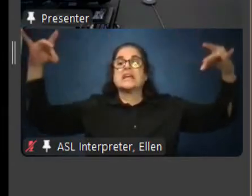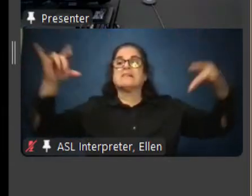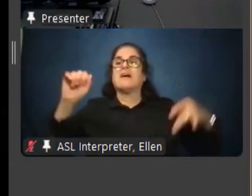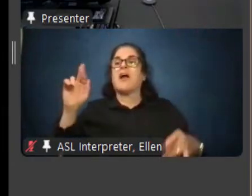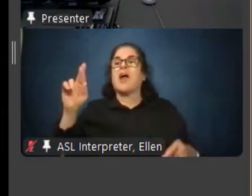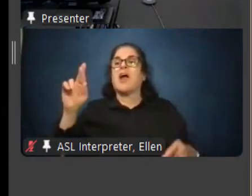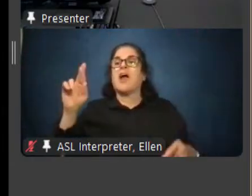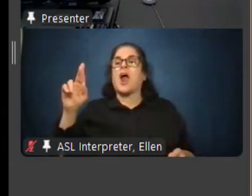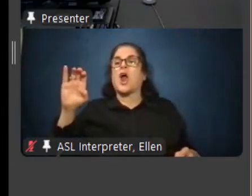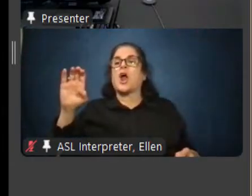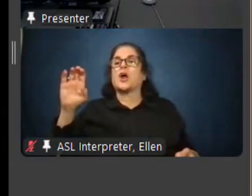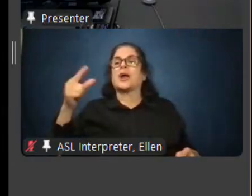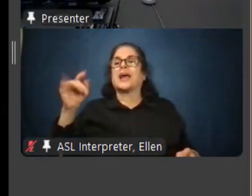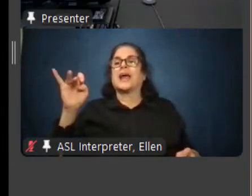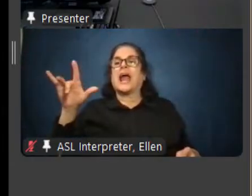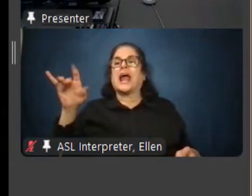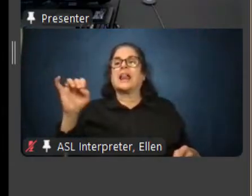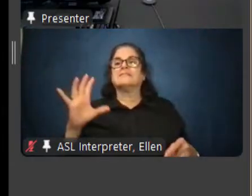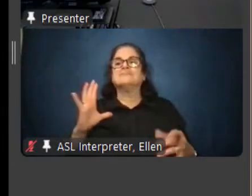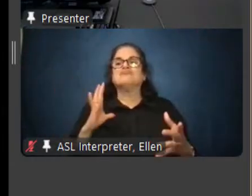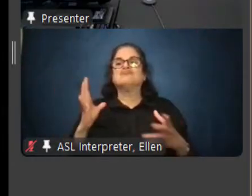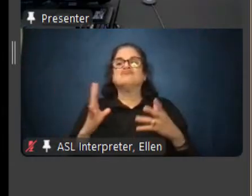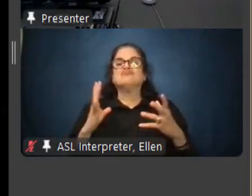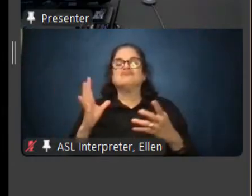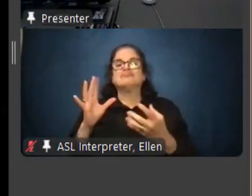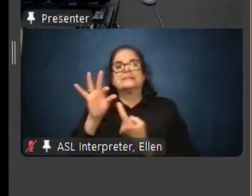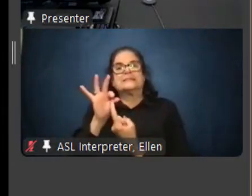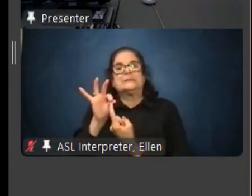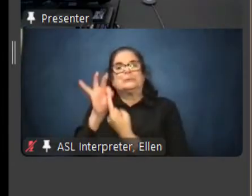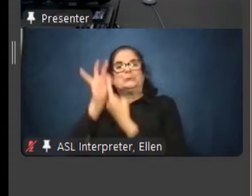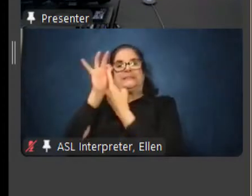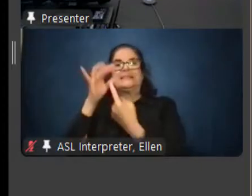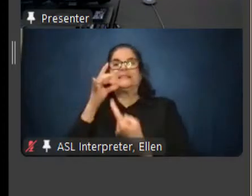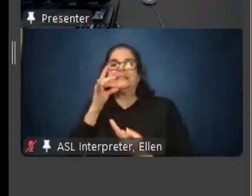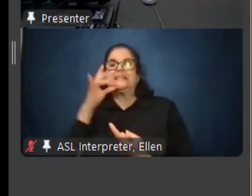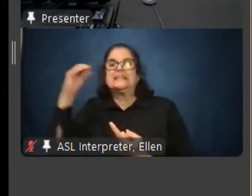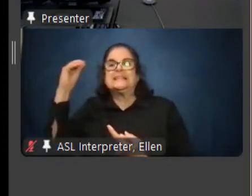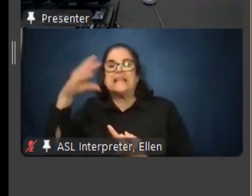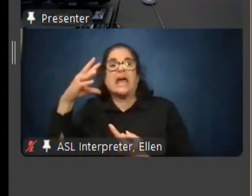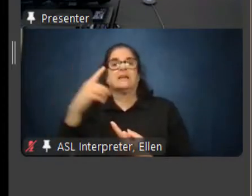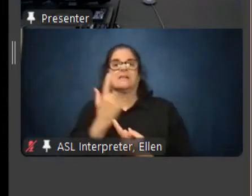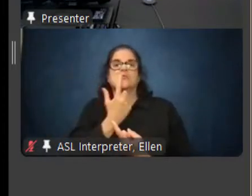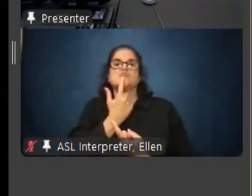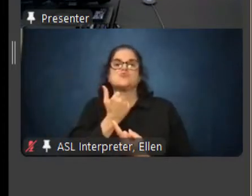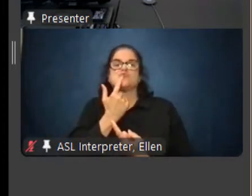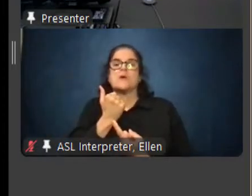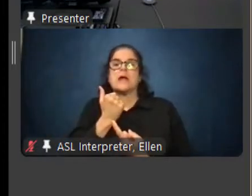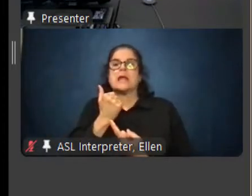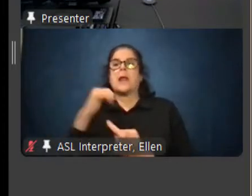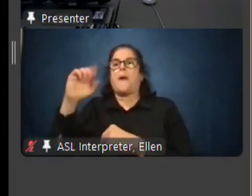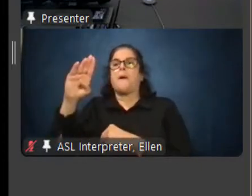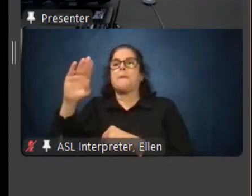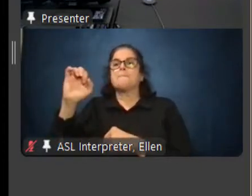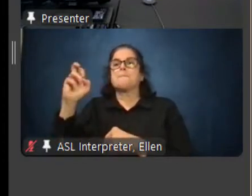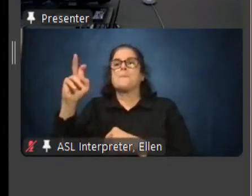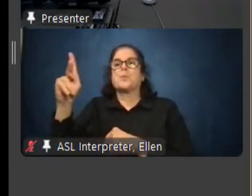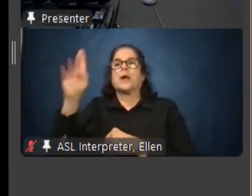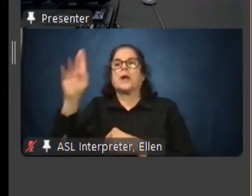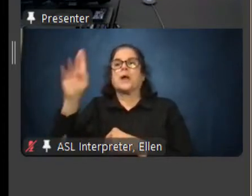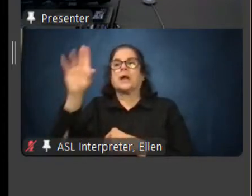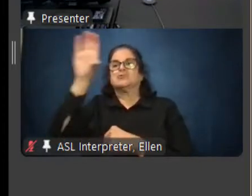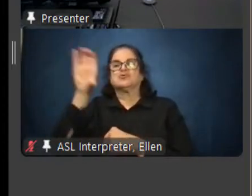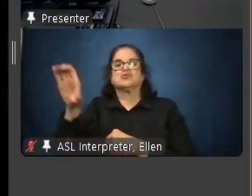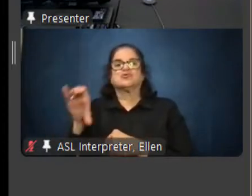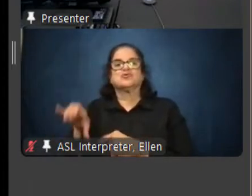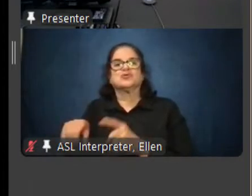came out of a lot of the community process here. It has an accent red brick on the exterior, which you can see in this photo with the storefront glass. As well